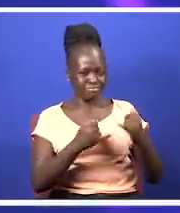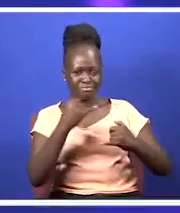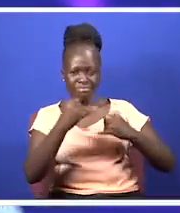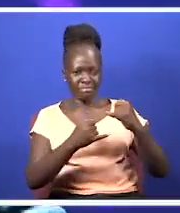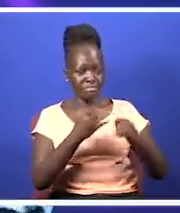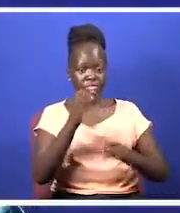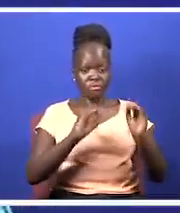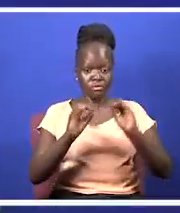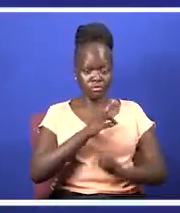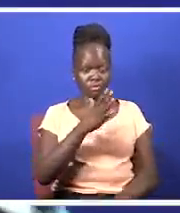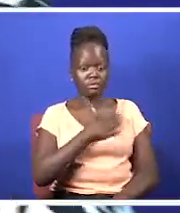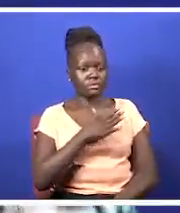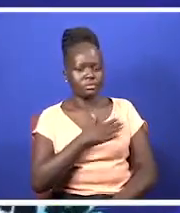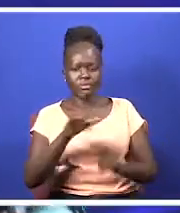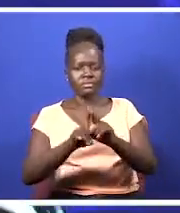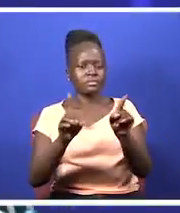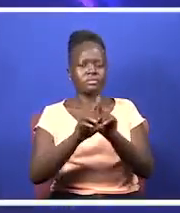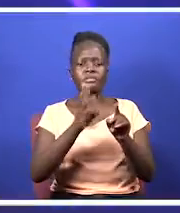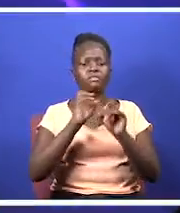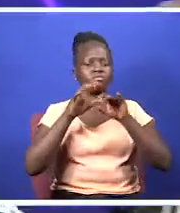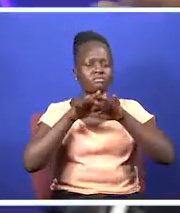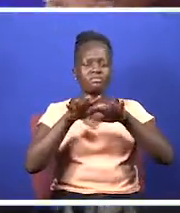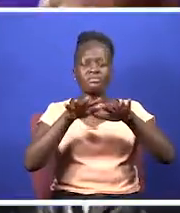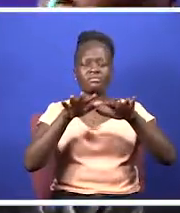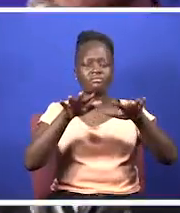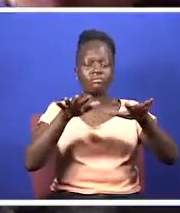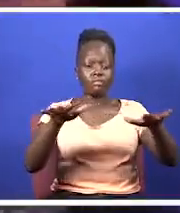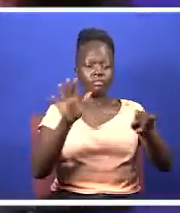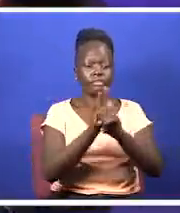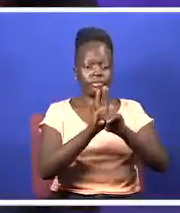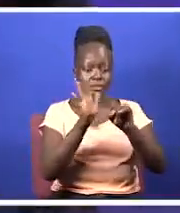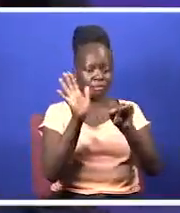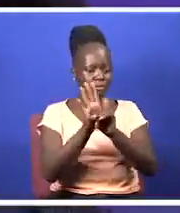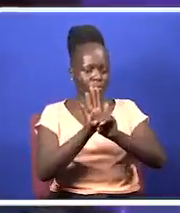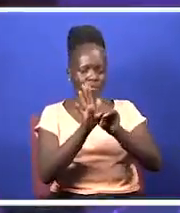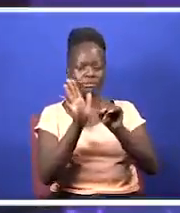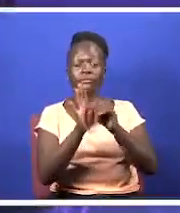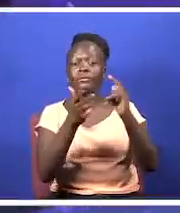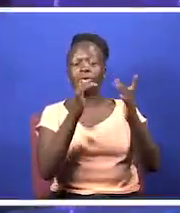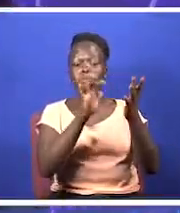Oh,